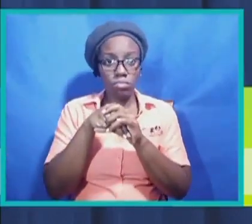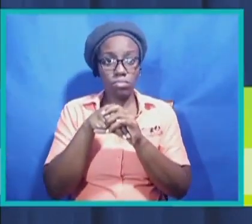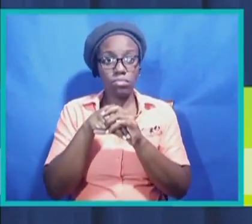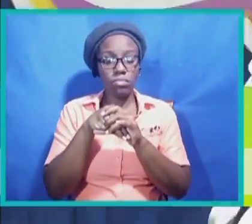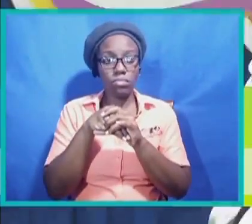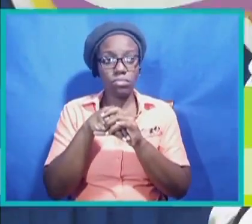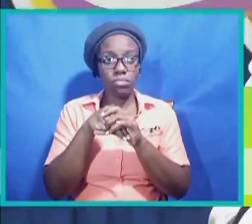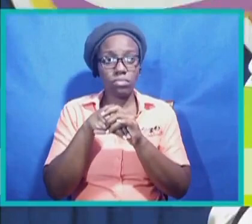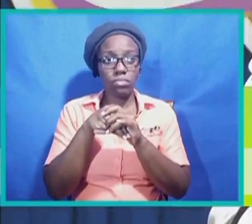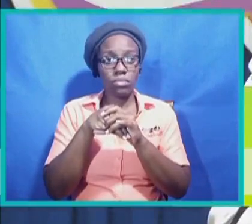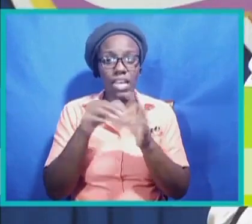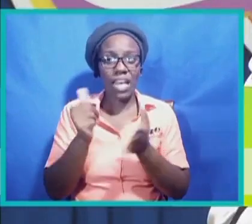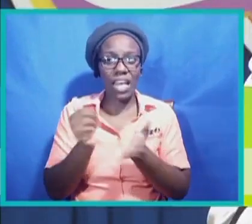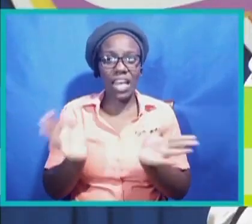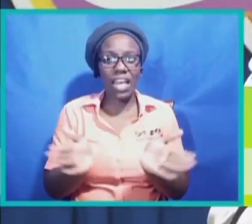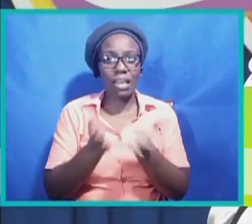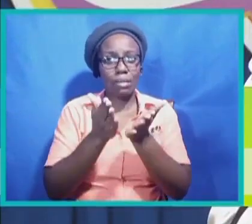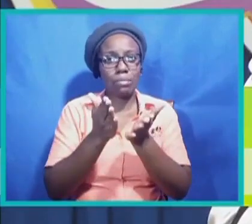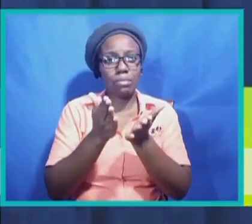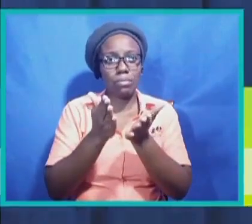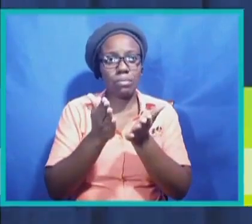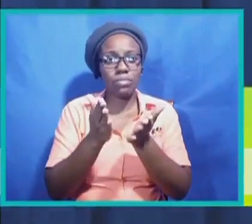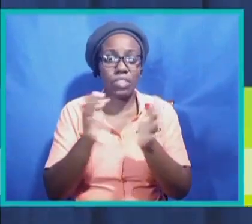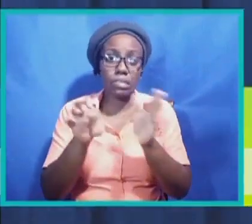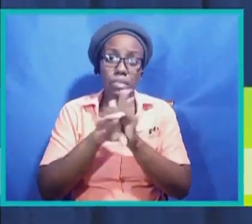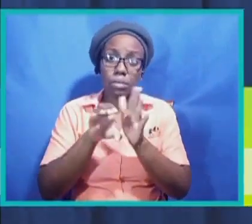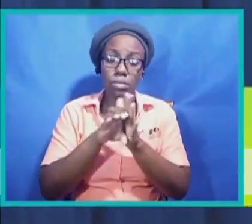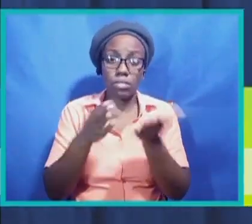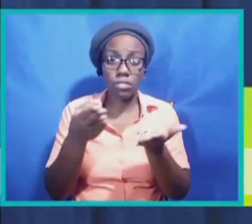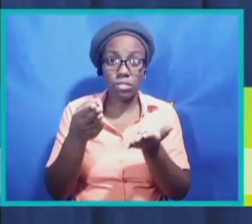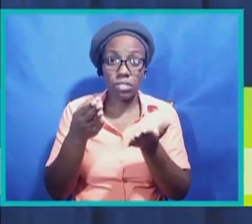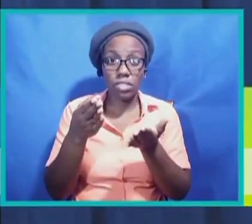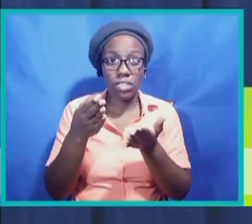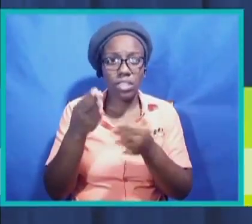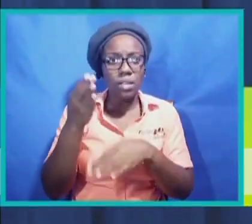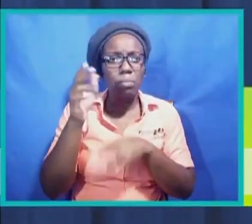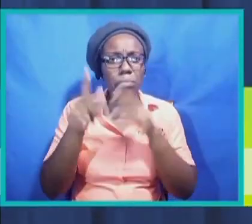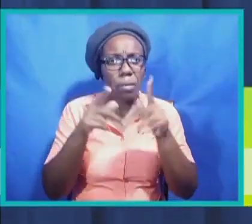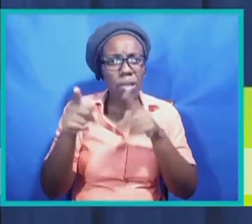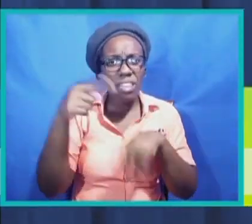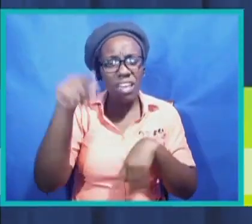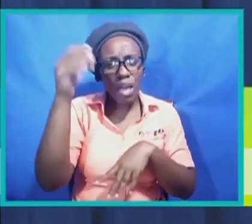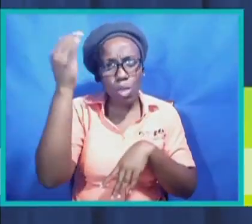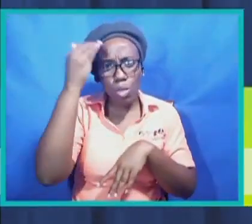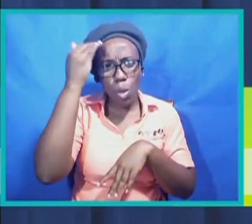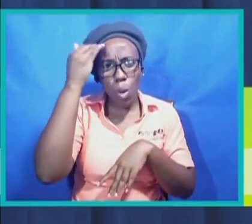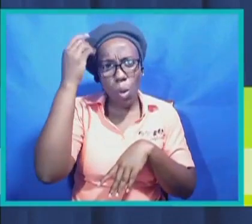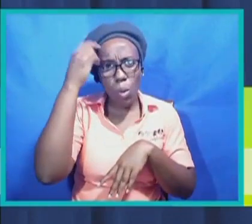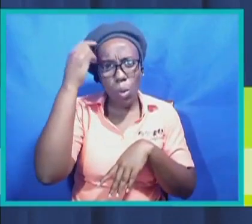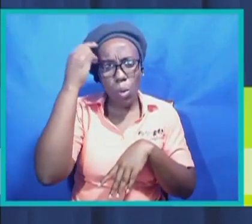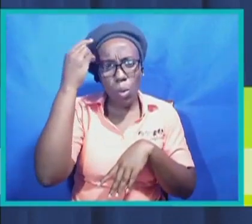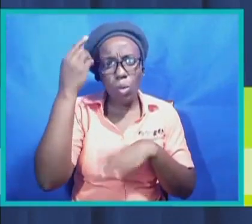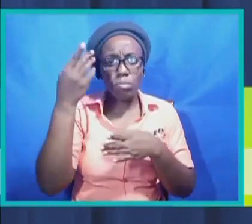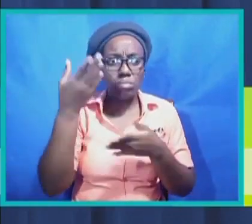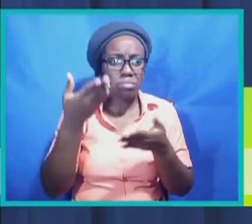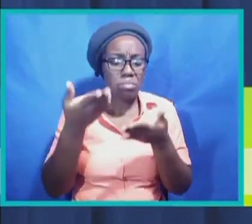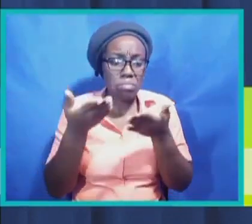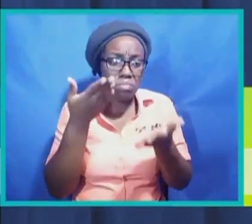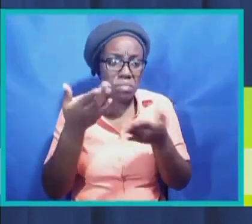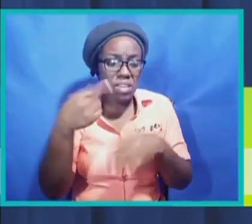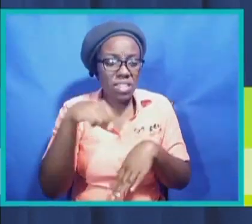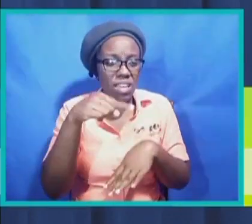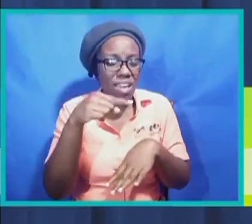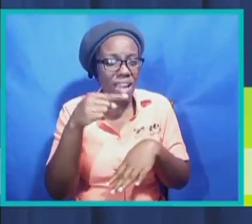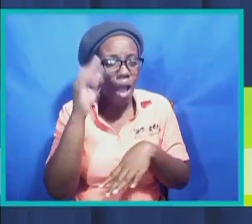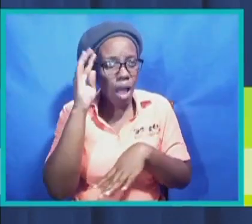worker. Demands for the knowledge worker, persons who are innovative and creative in terms